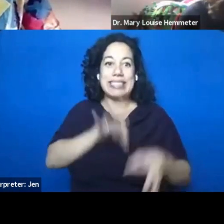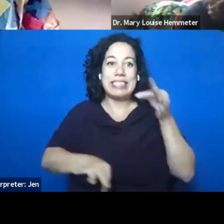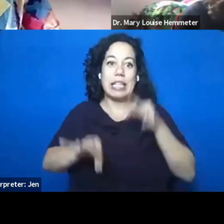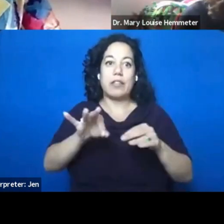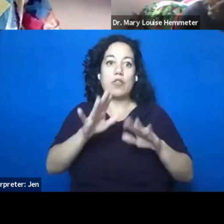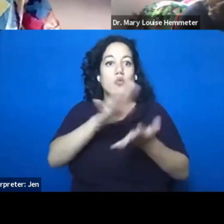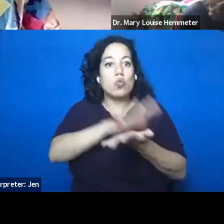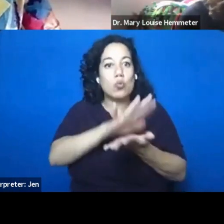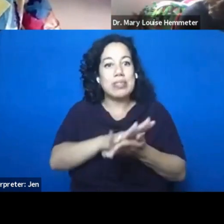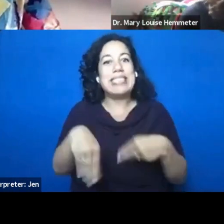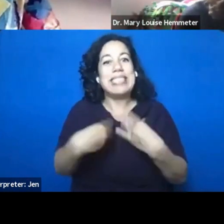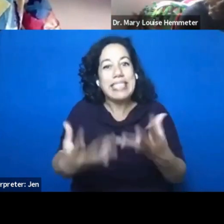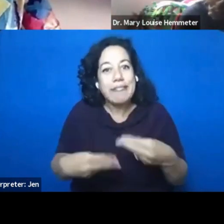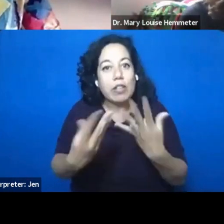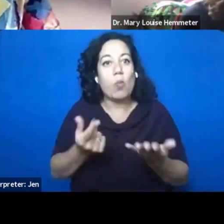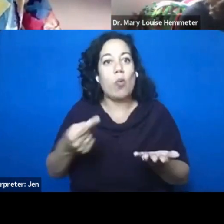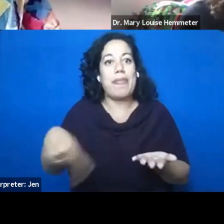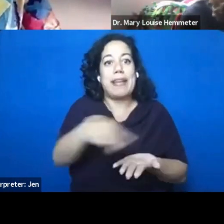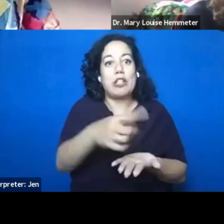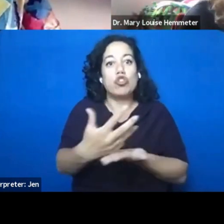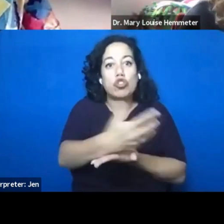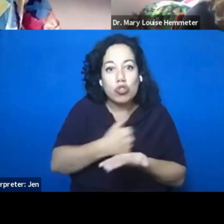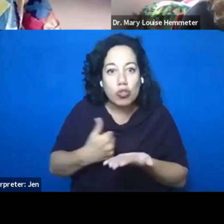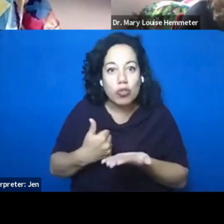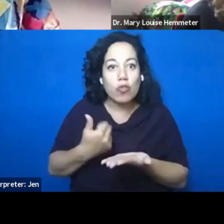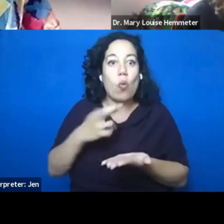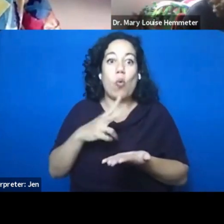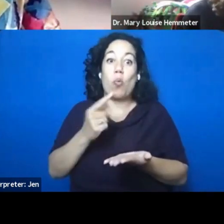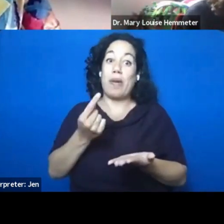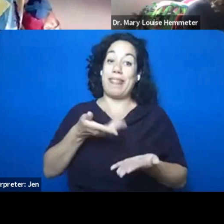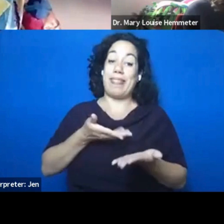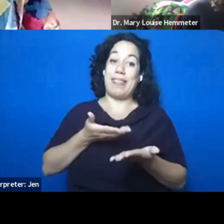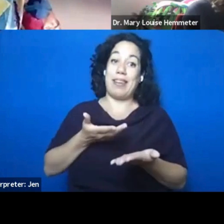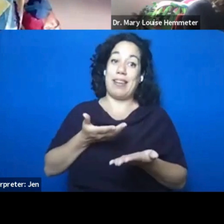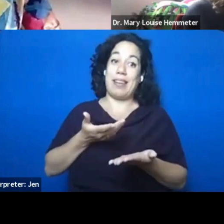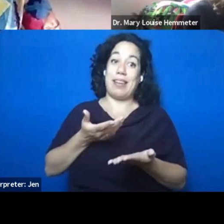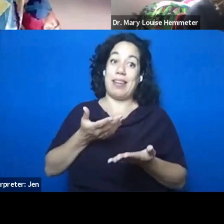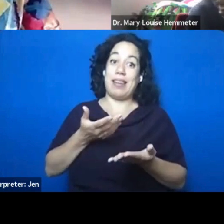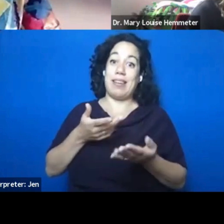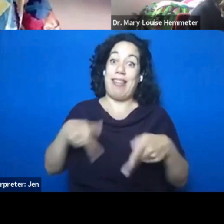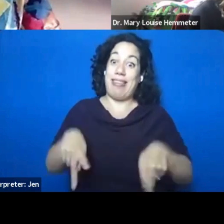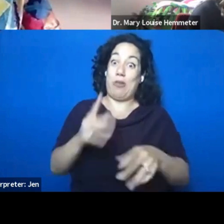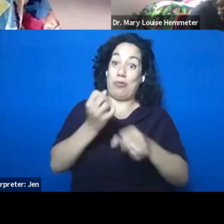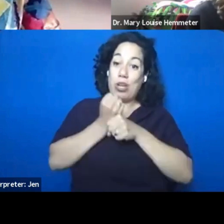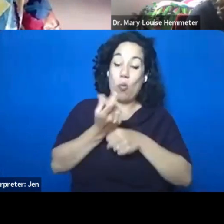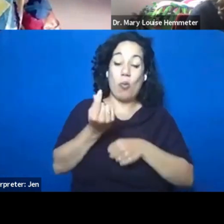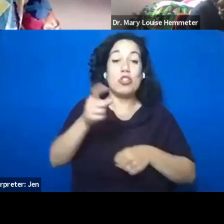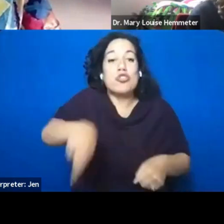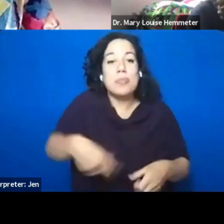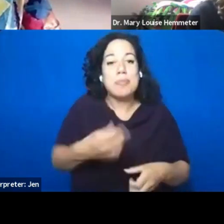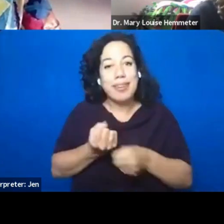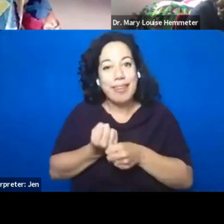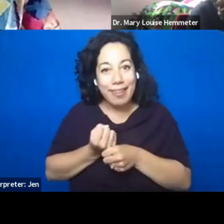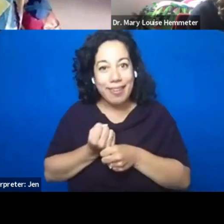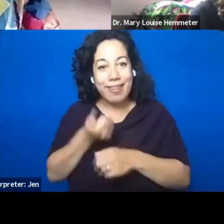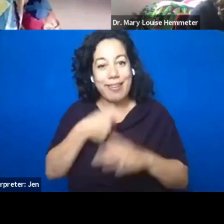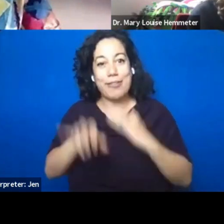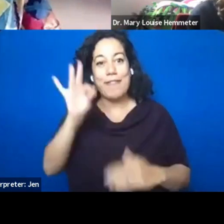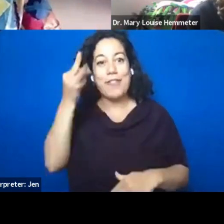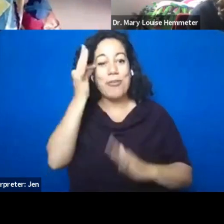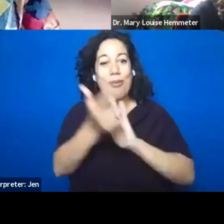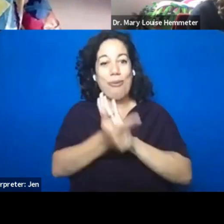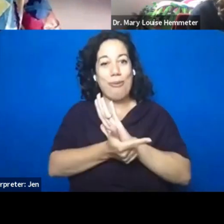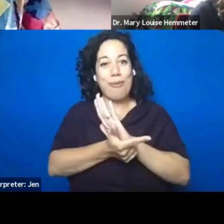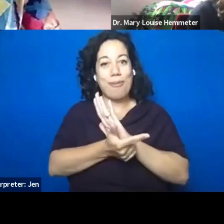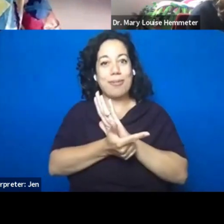what they deserve, what they are entitled to, what they should be getting under federal law.